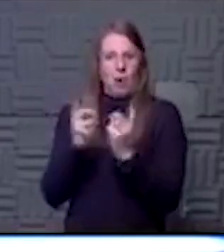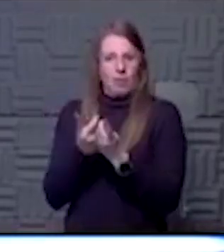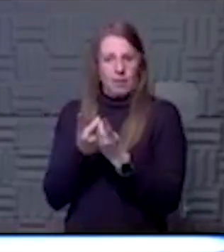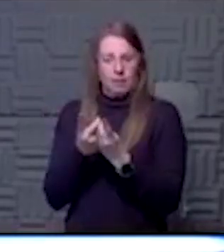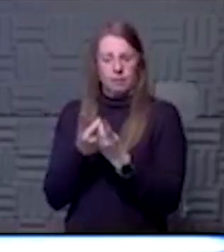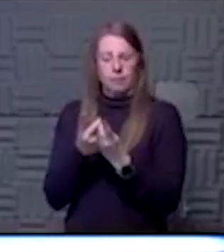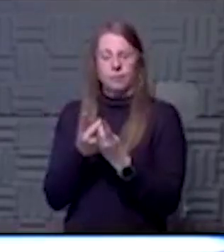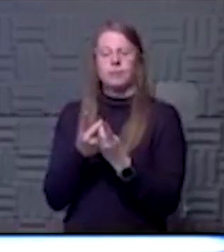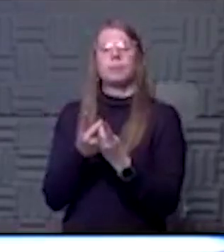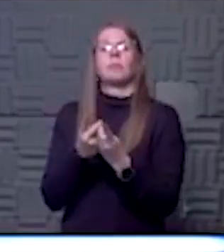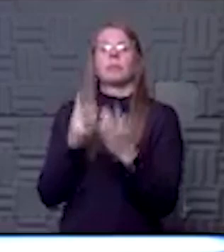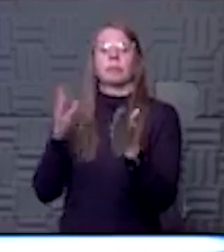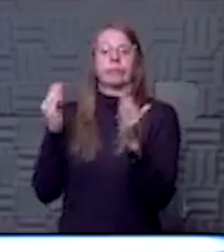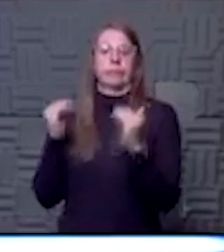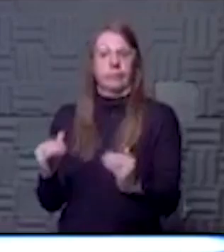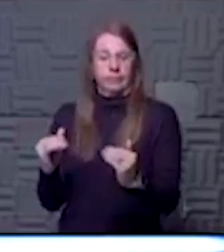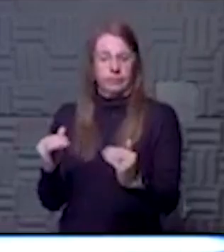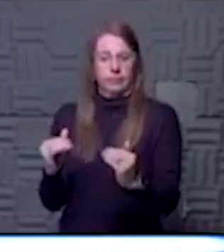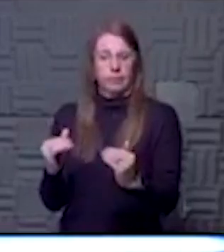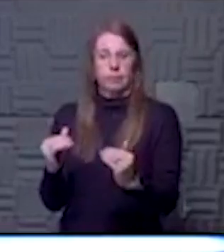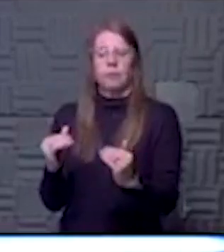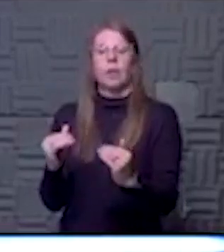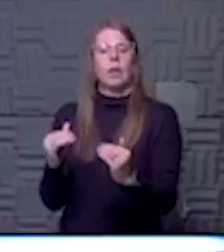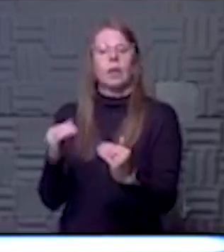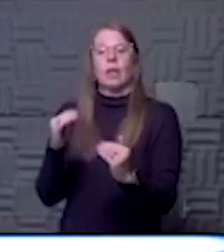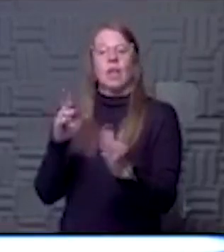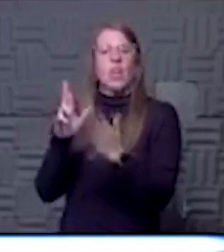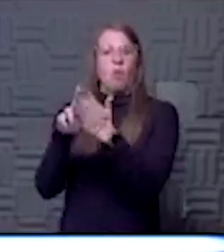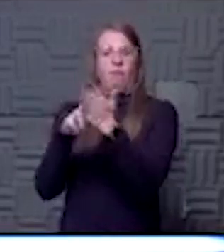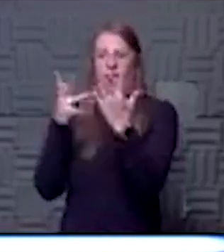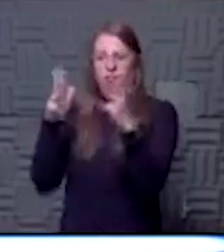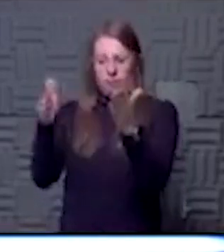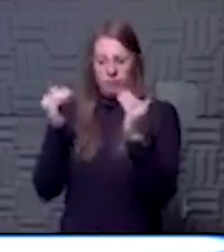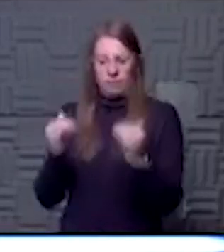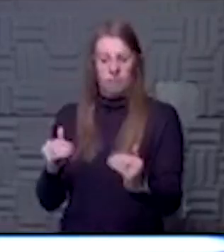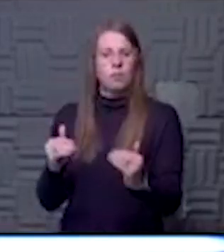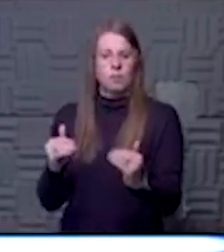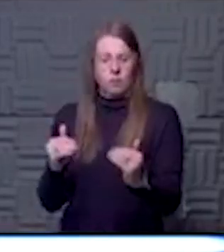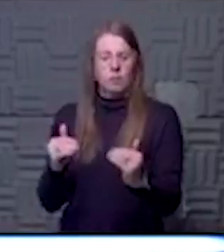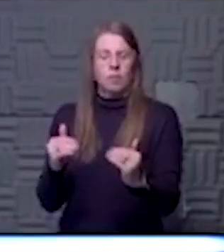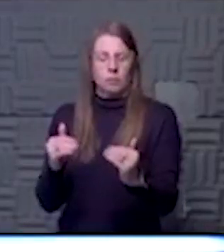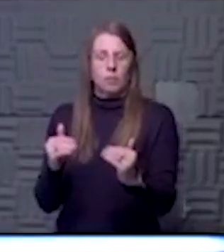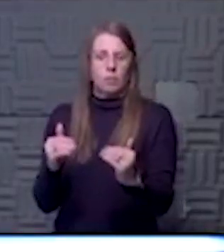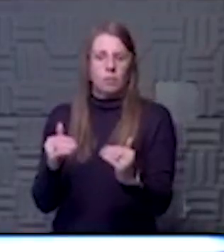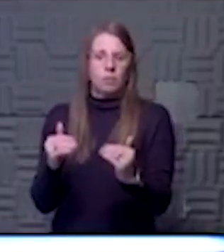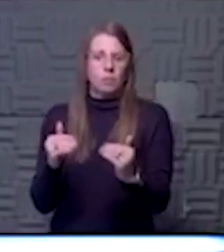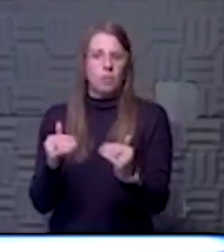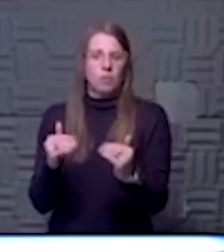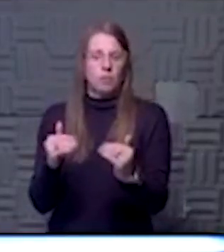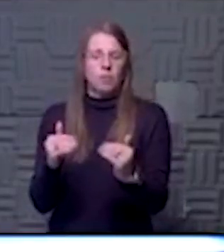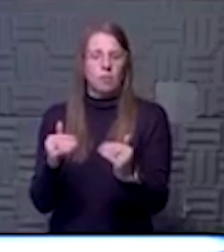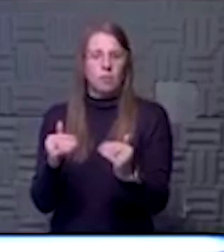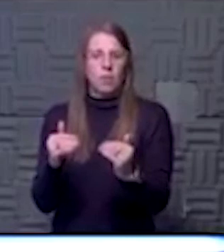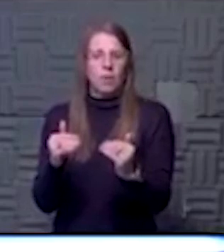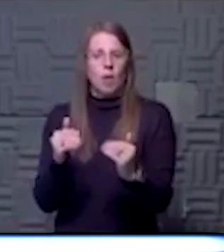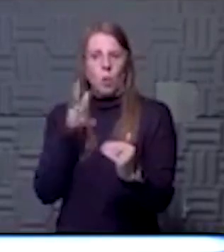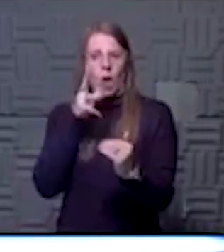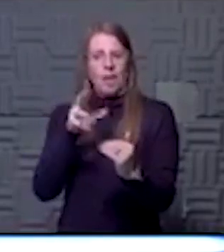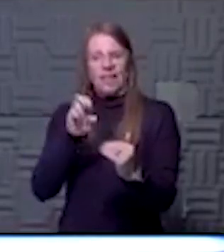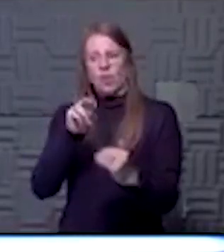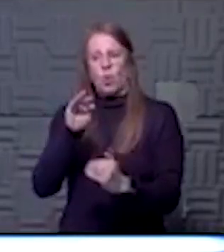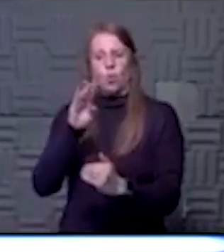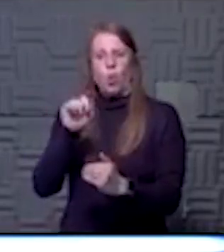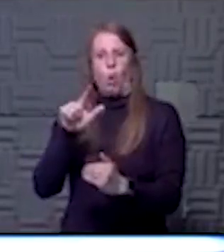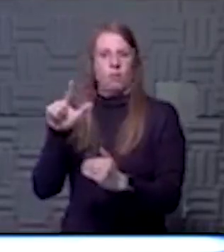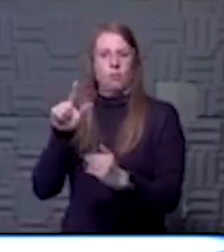then we will immediately, as we get those all enrolled, working with our partners, we will then move on to enrolling all